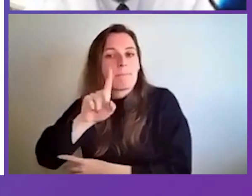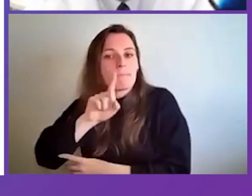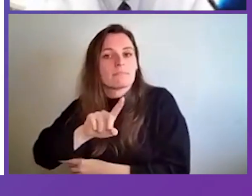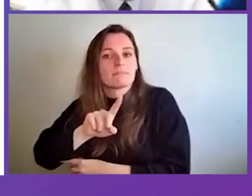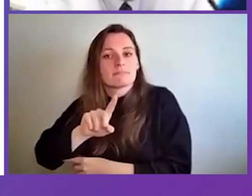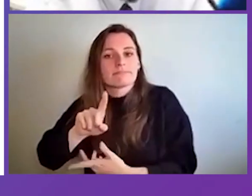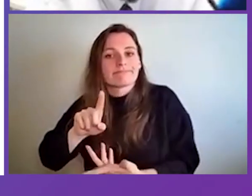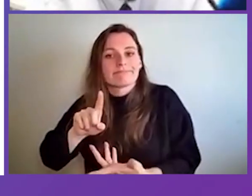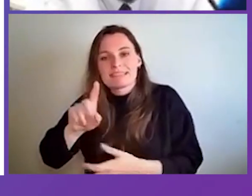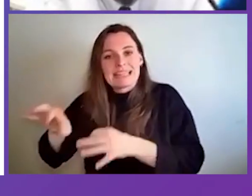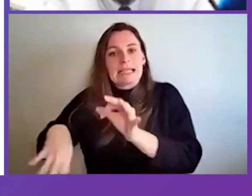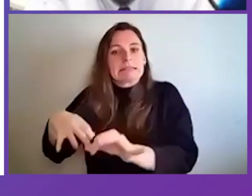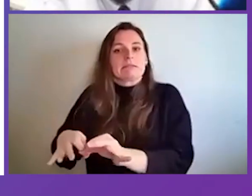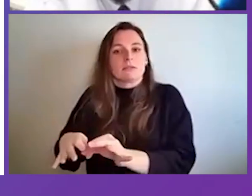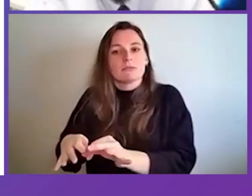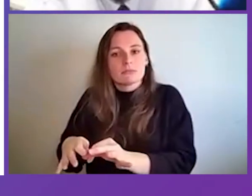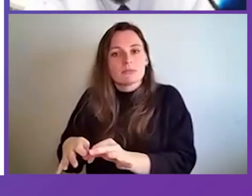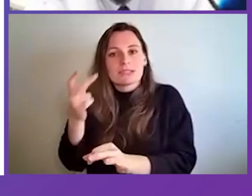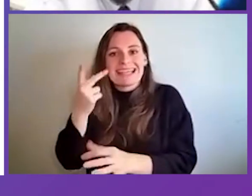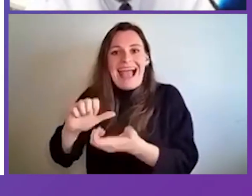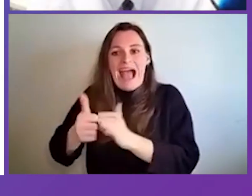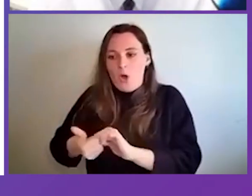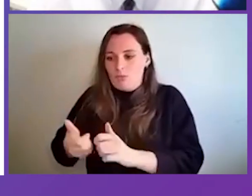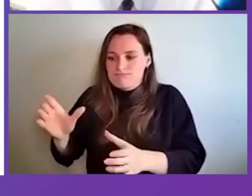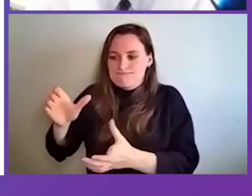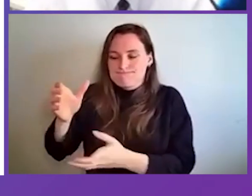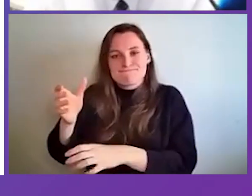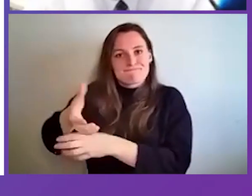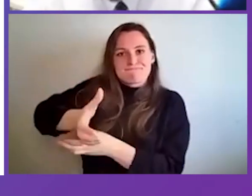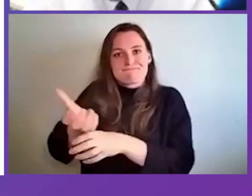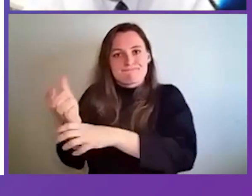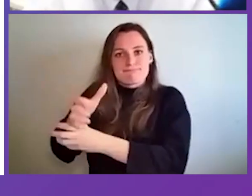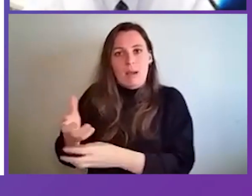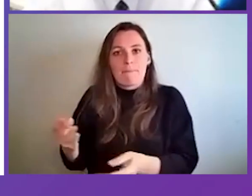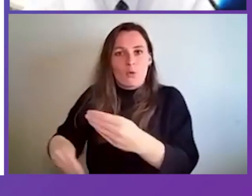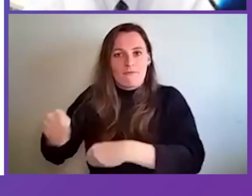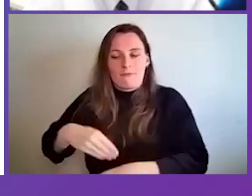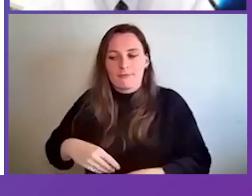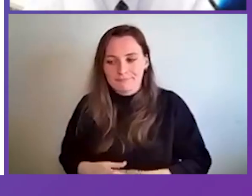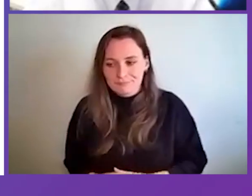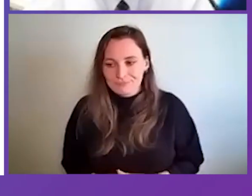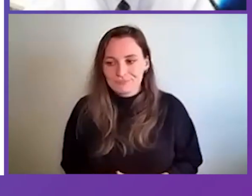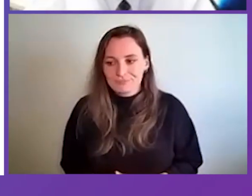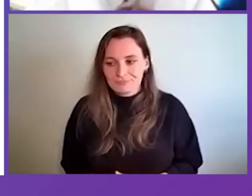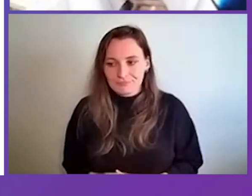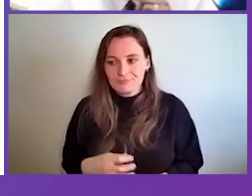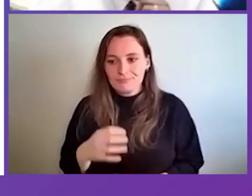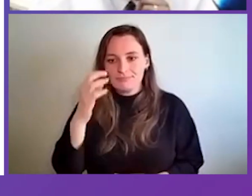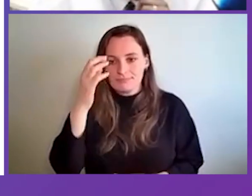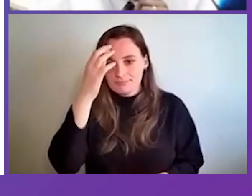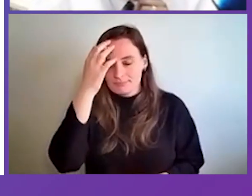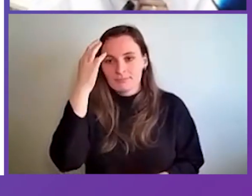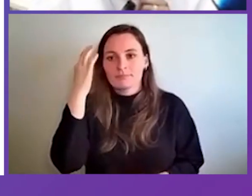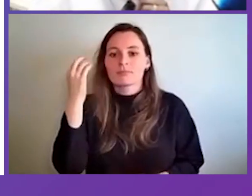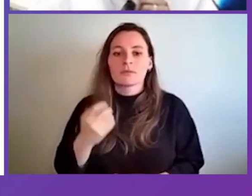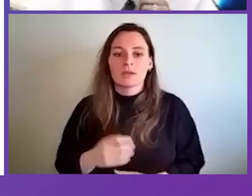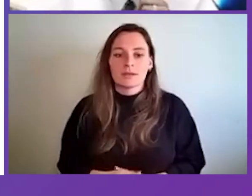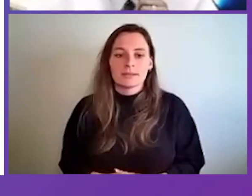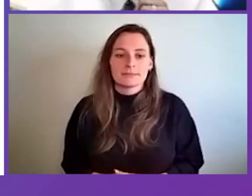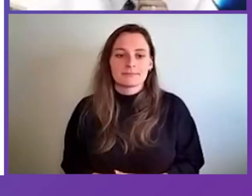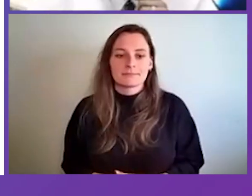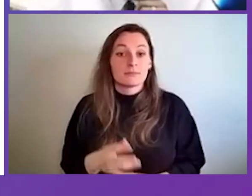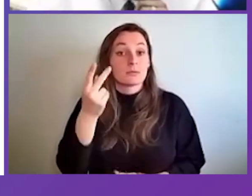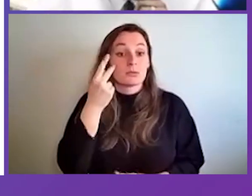to be evaluating. The other thing you can see from this data logging information here is